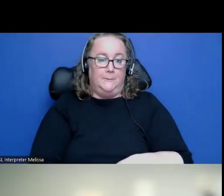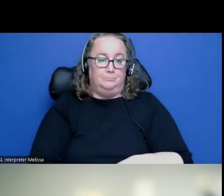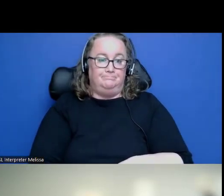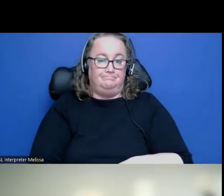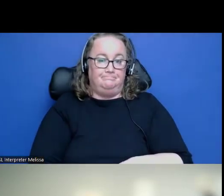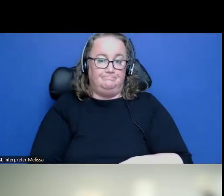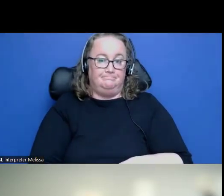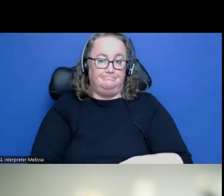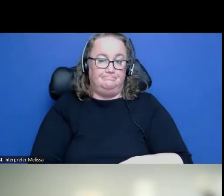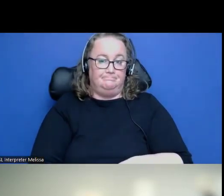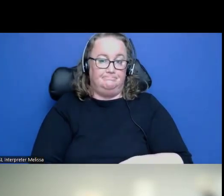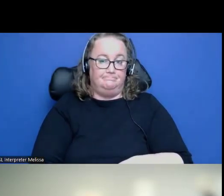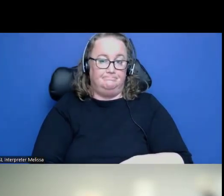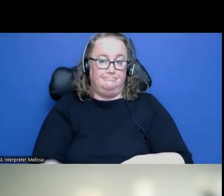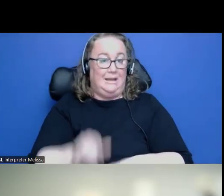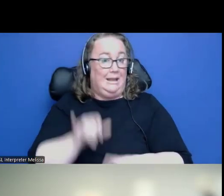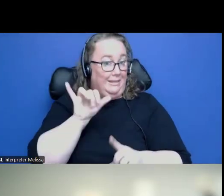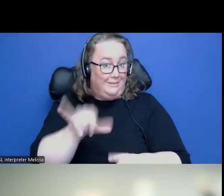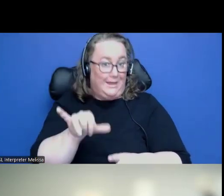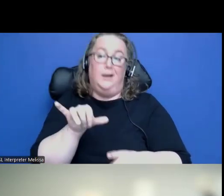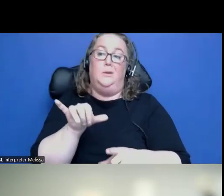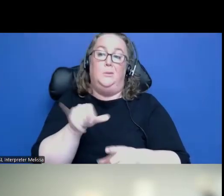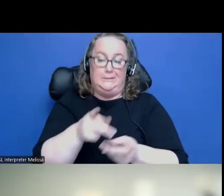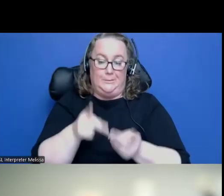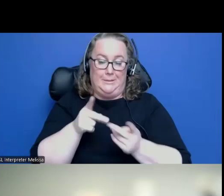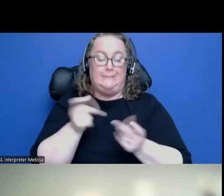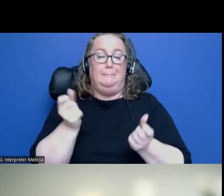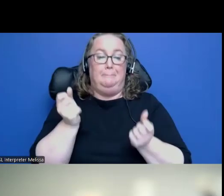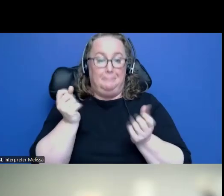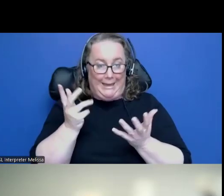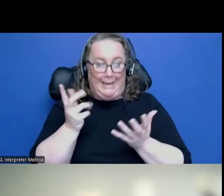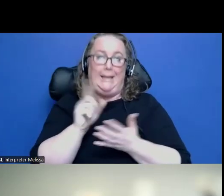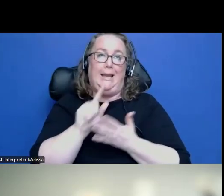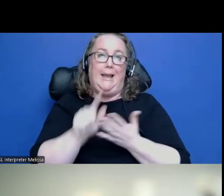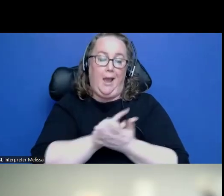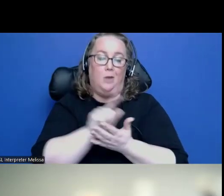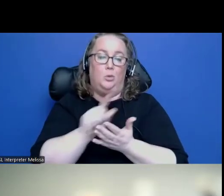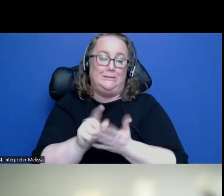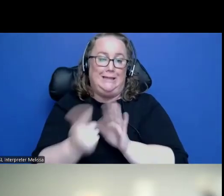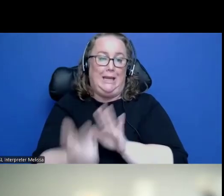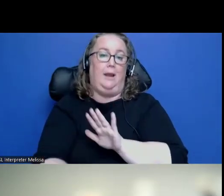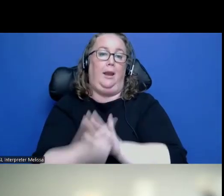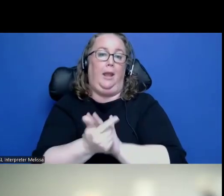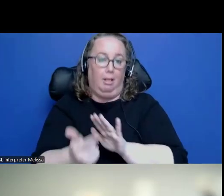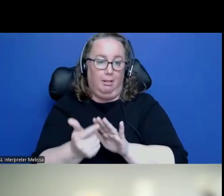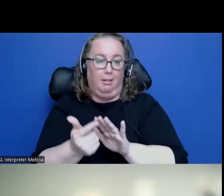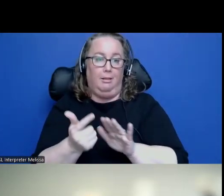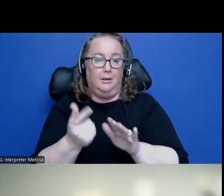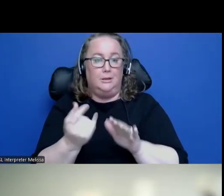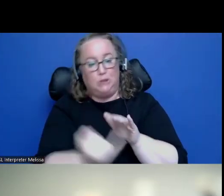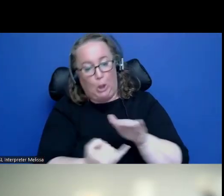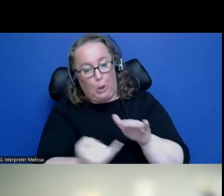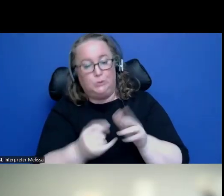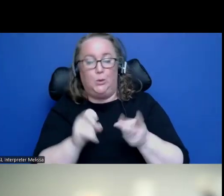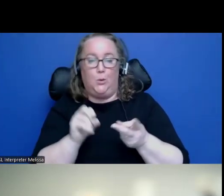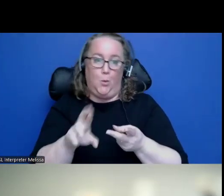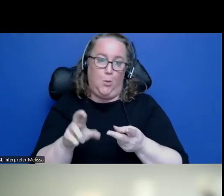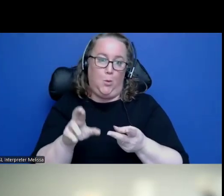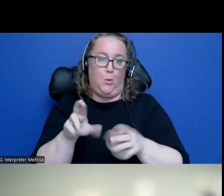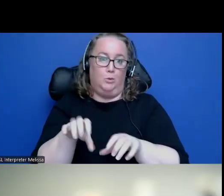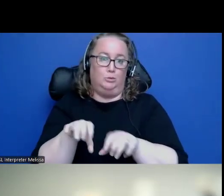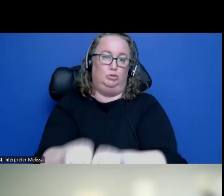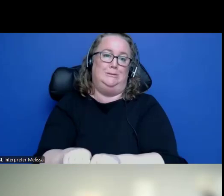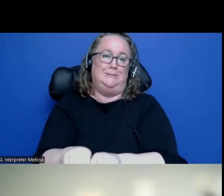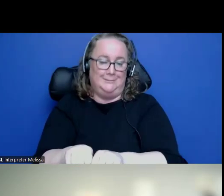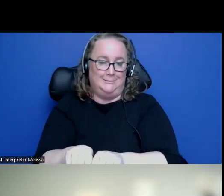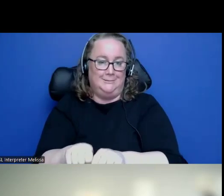the site of countless hours of illegal seclusion and restraint activity, and gave